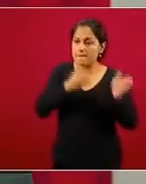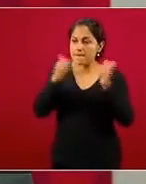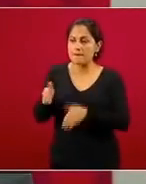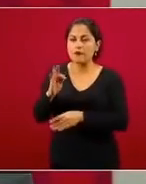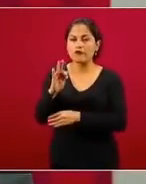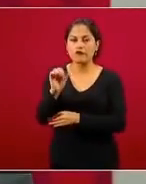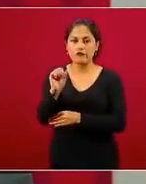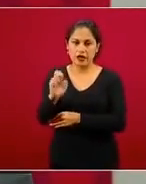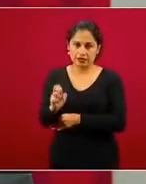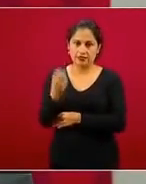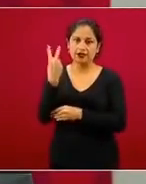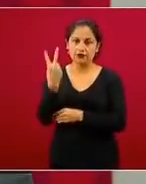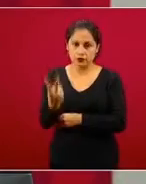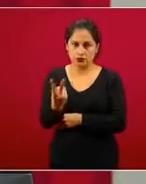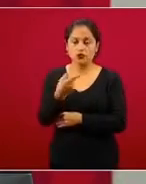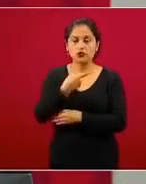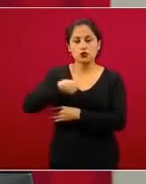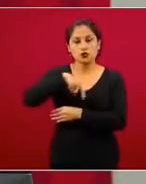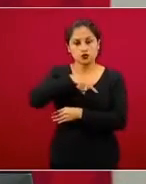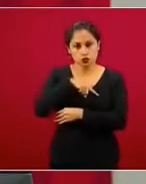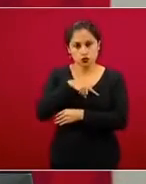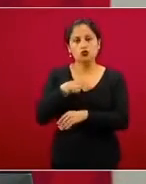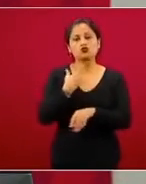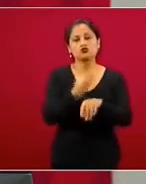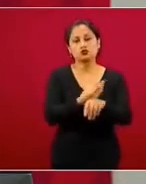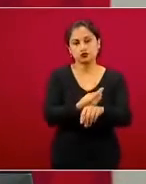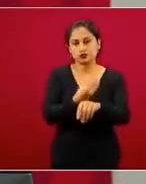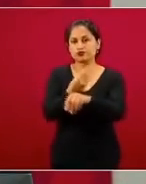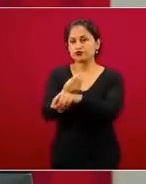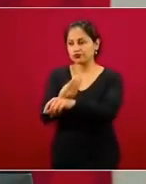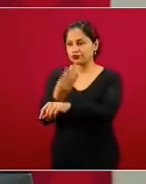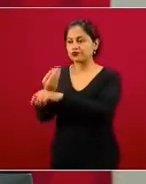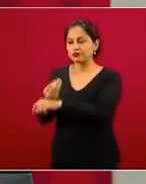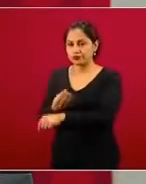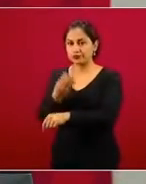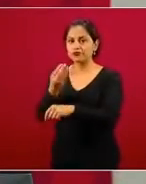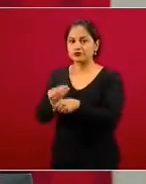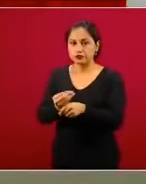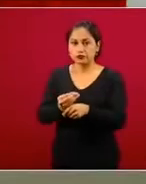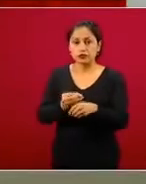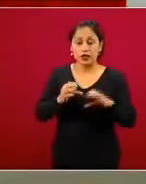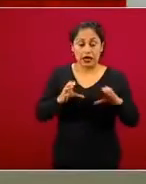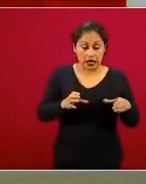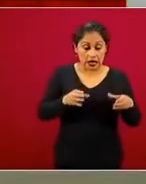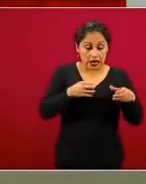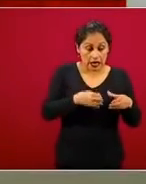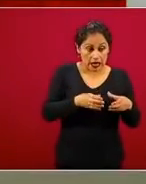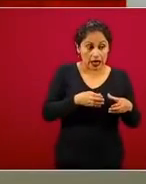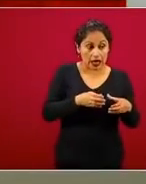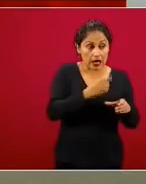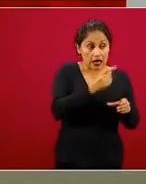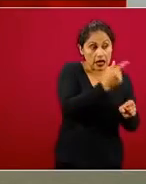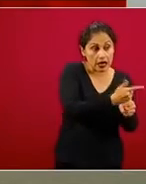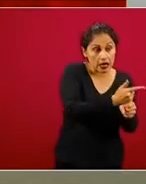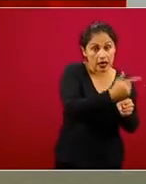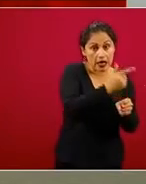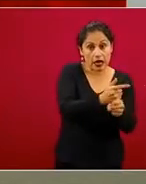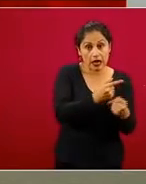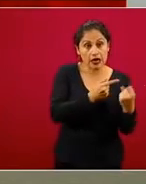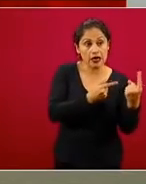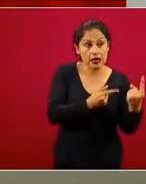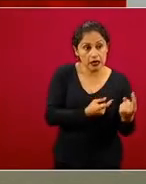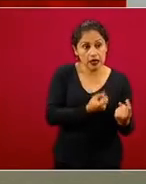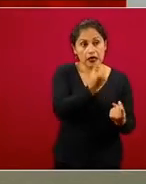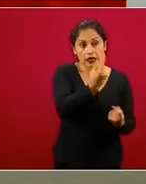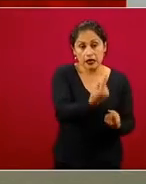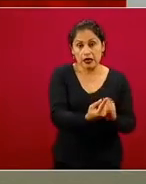a turning point that indicated that we were about to enter phase 2, and we also